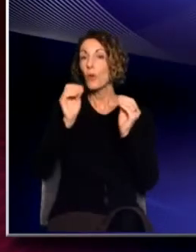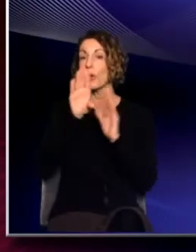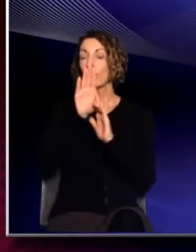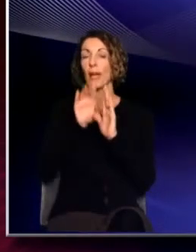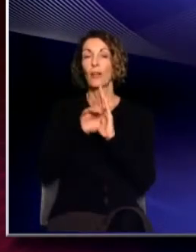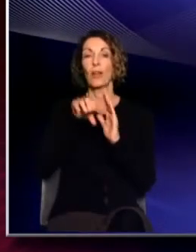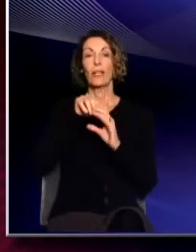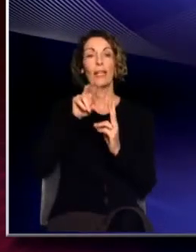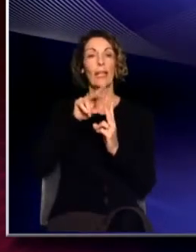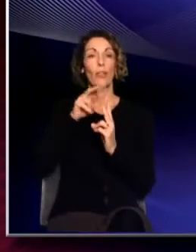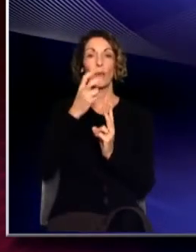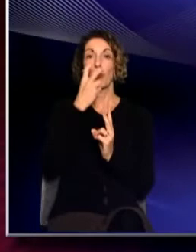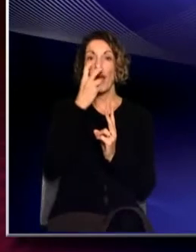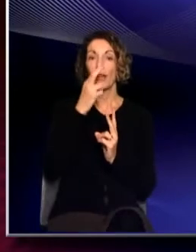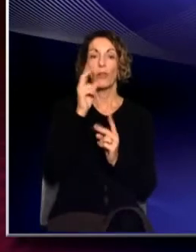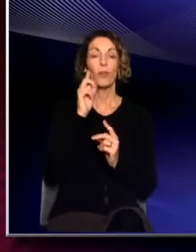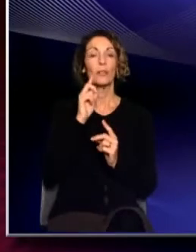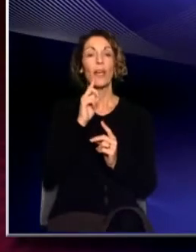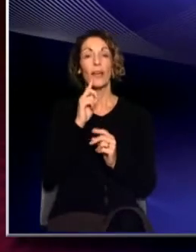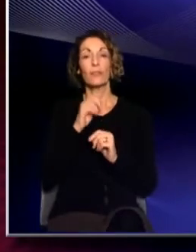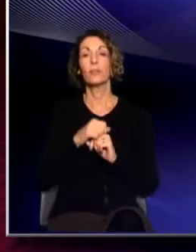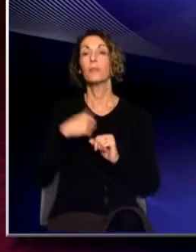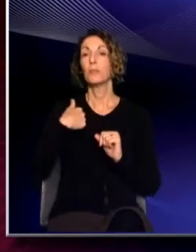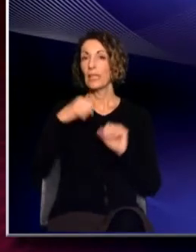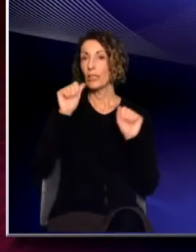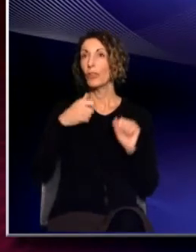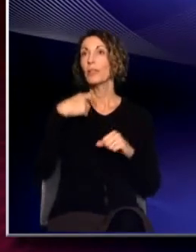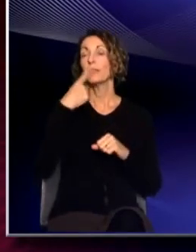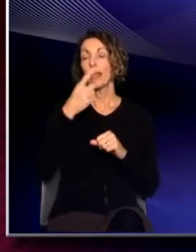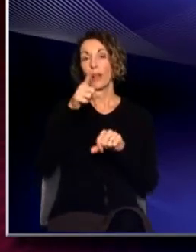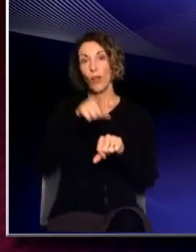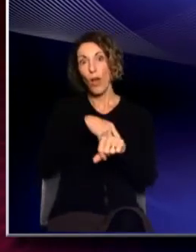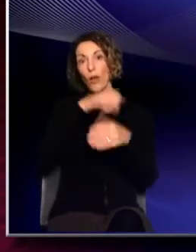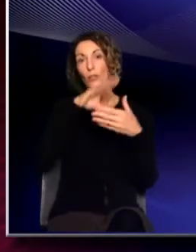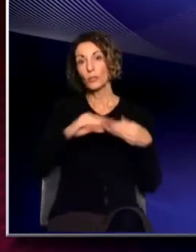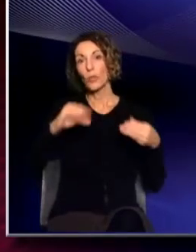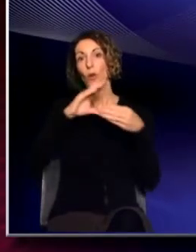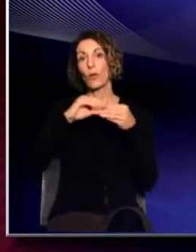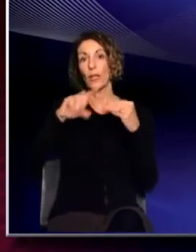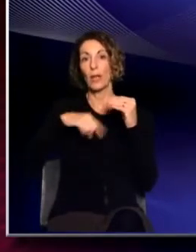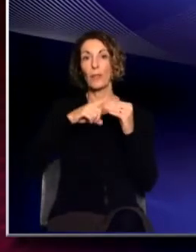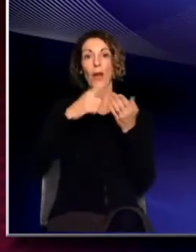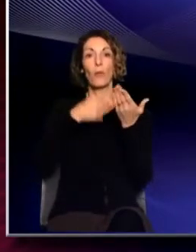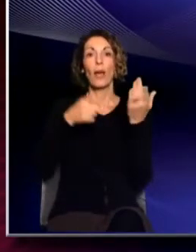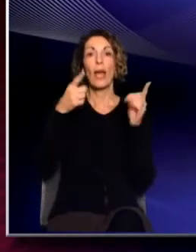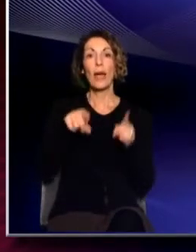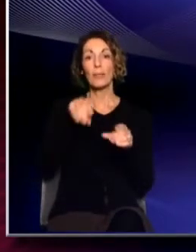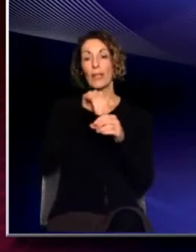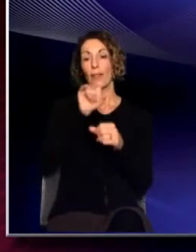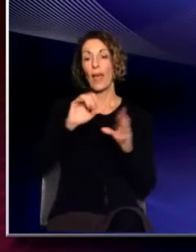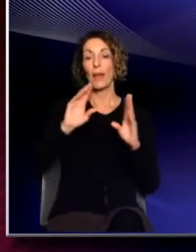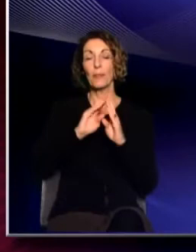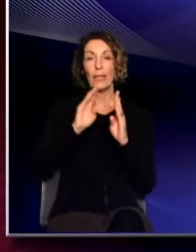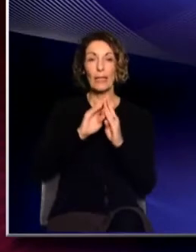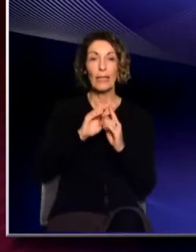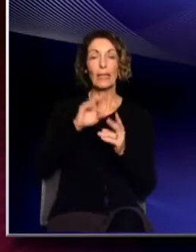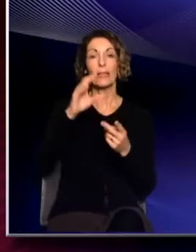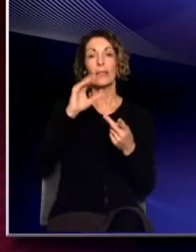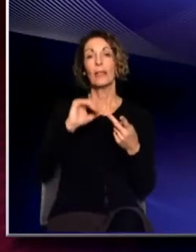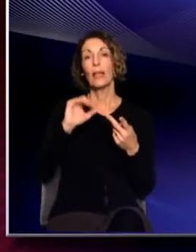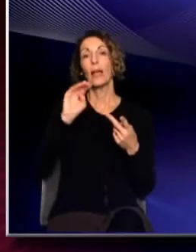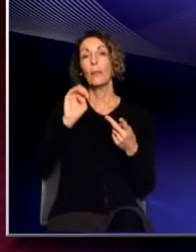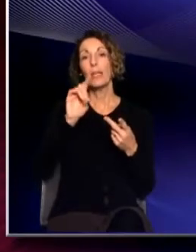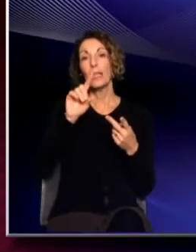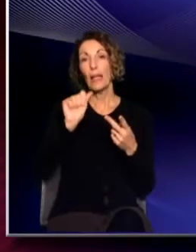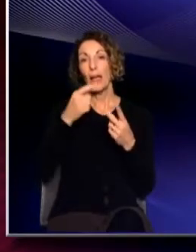deaf. I could have shared with you a long story about what was happened at the meeting, media announcement, and